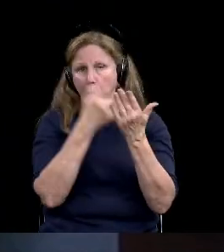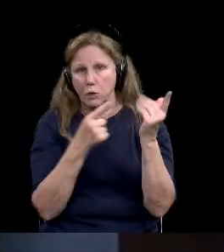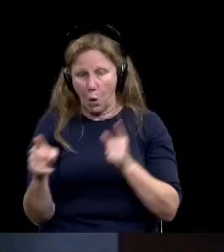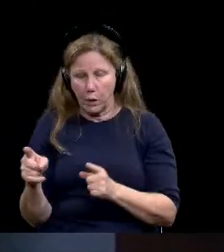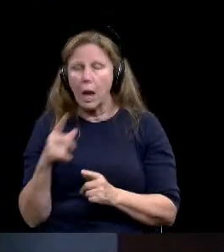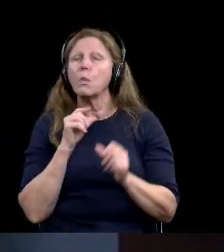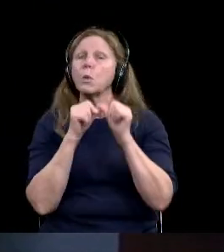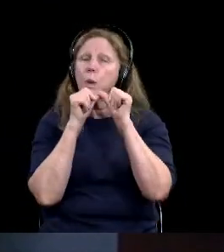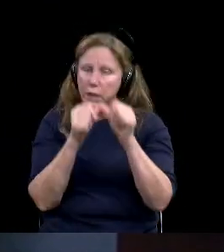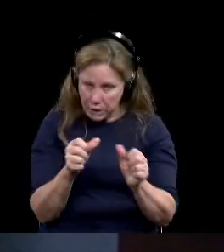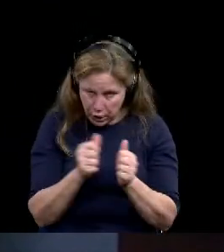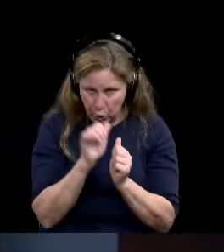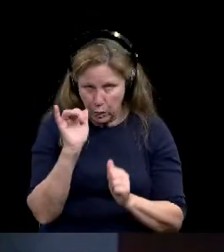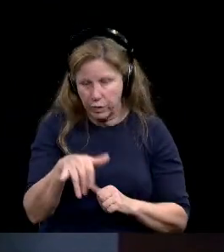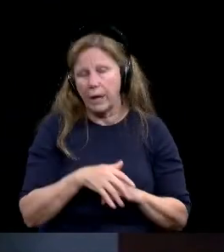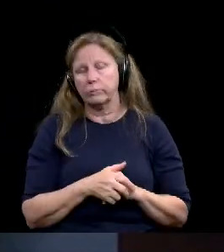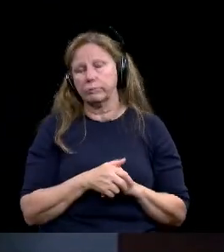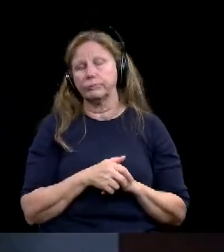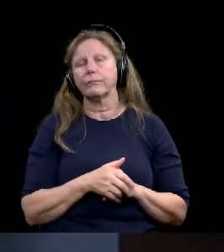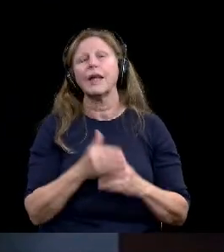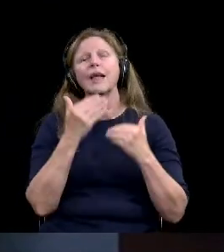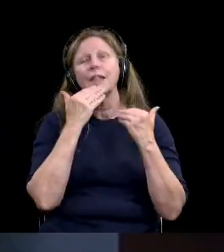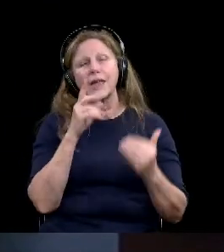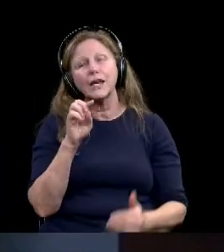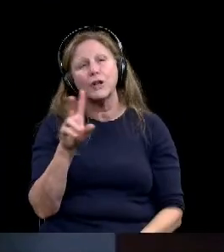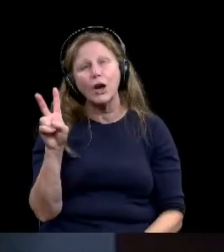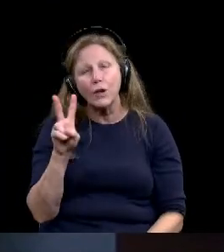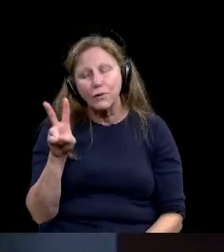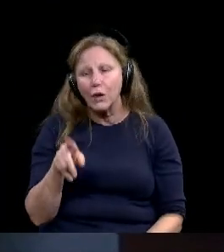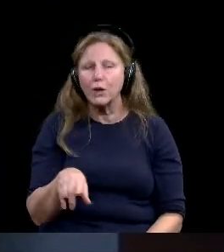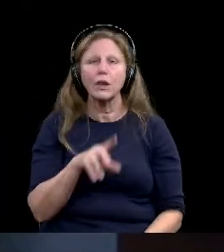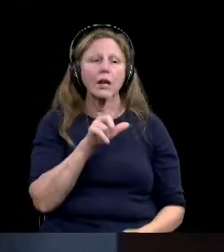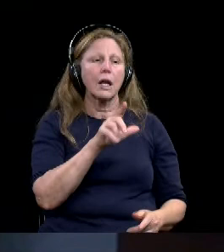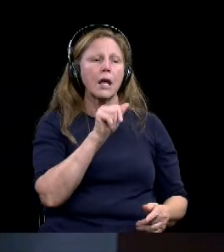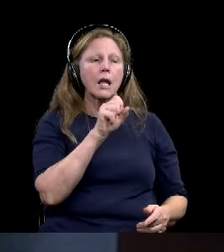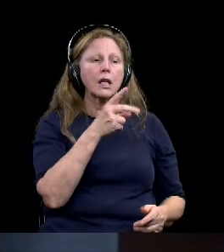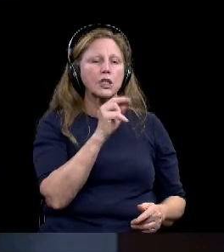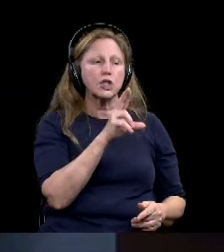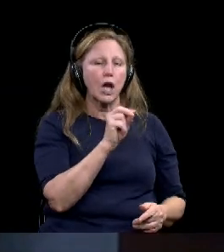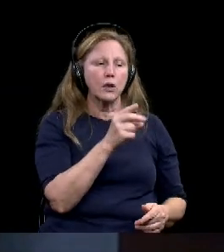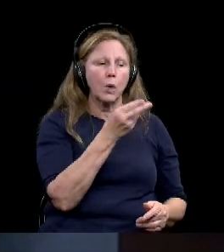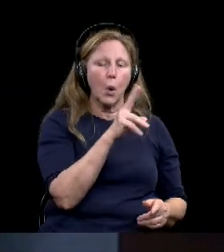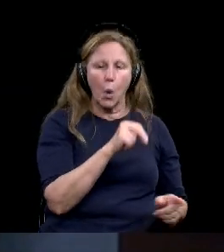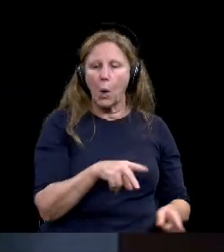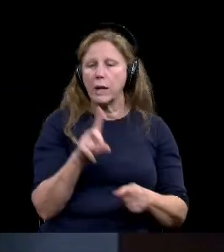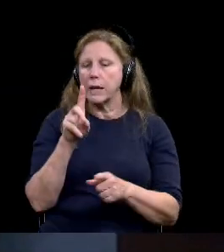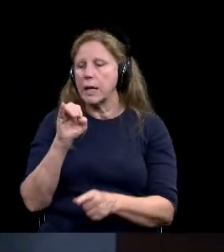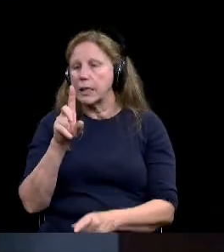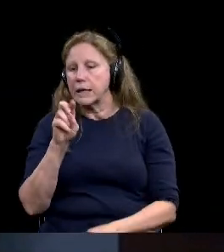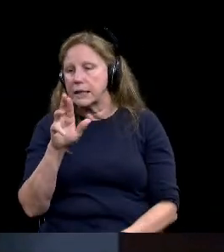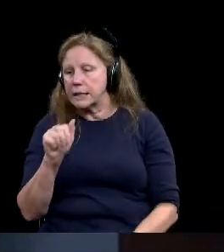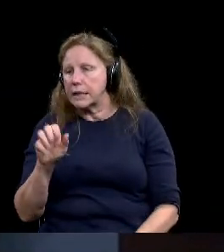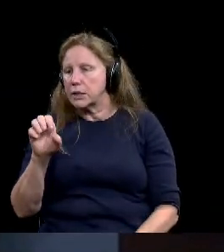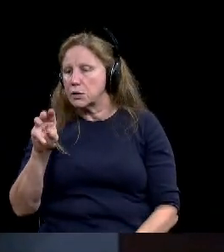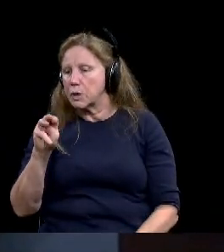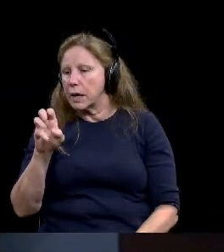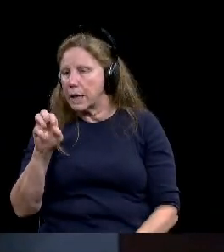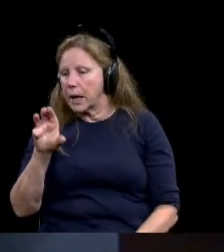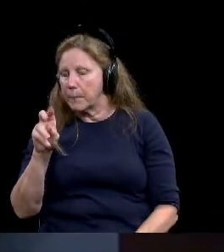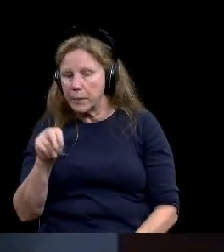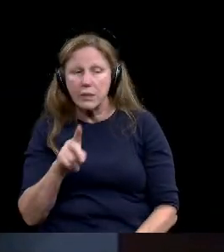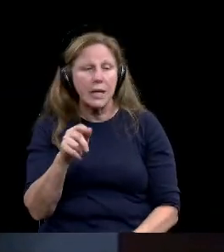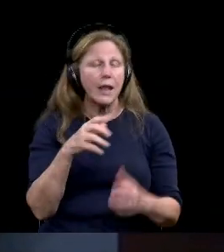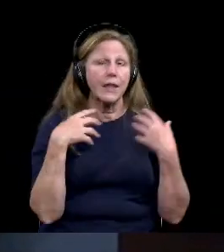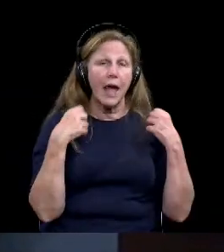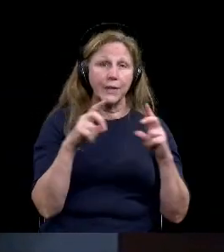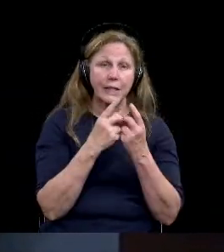and the entire health district team who have served tirelessly throughout this pandemic. And last, my thanks to the Waco